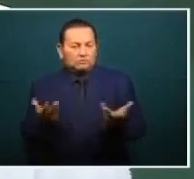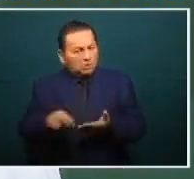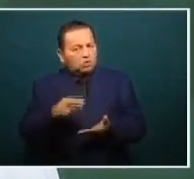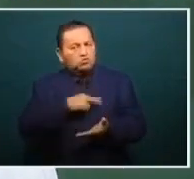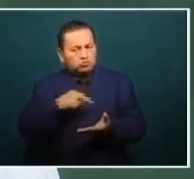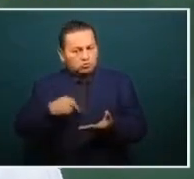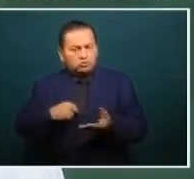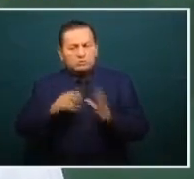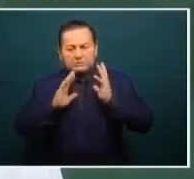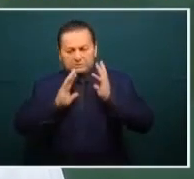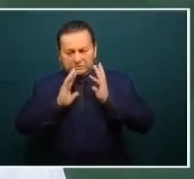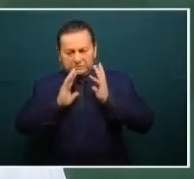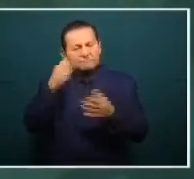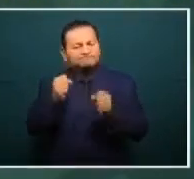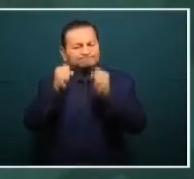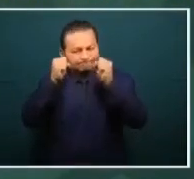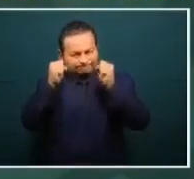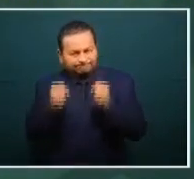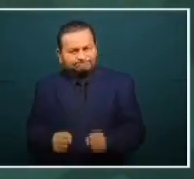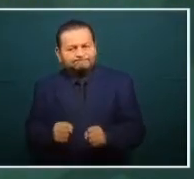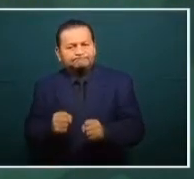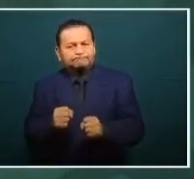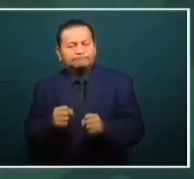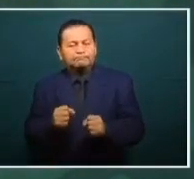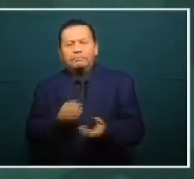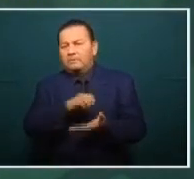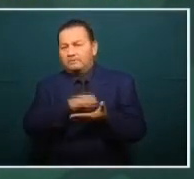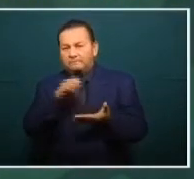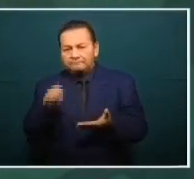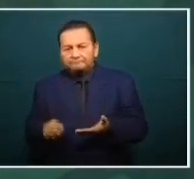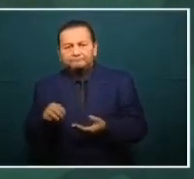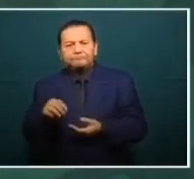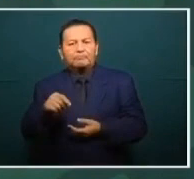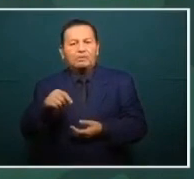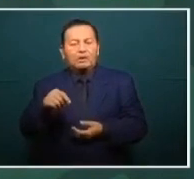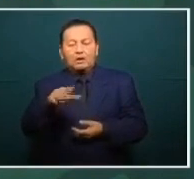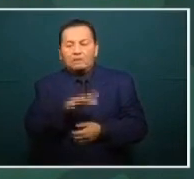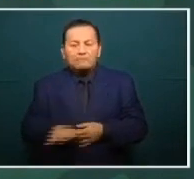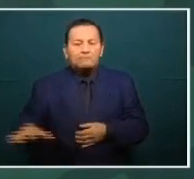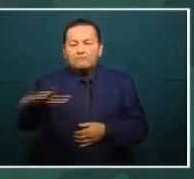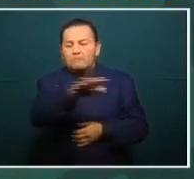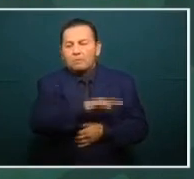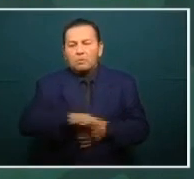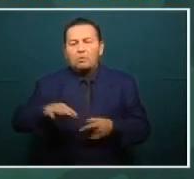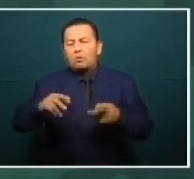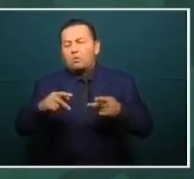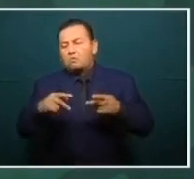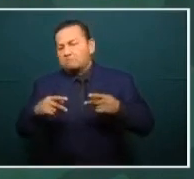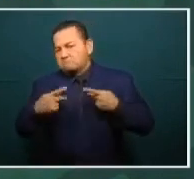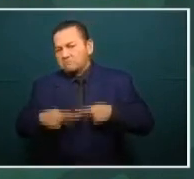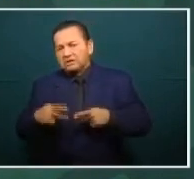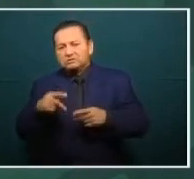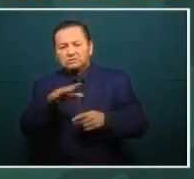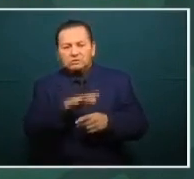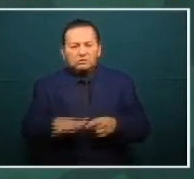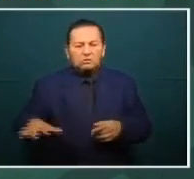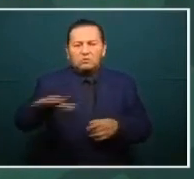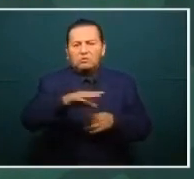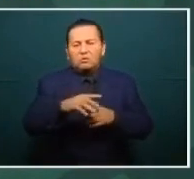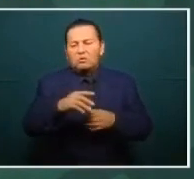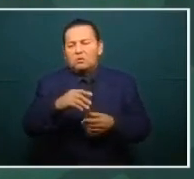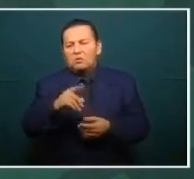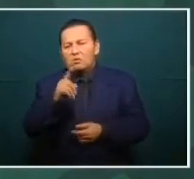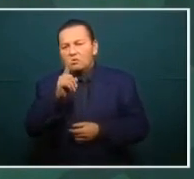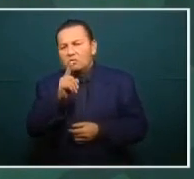cualquier I a accidentally hit the México wrong thing. que no se afecte, que no se